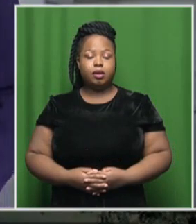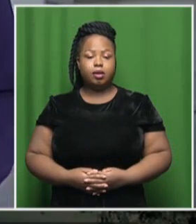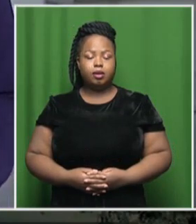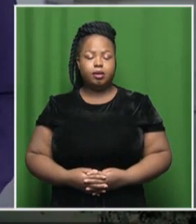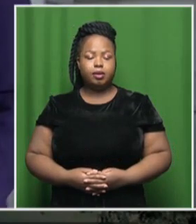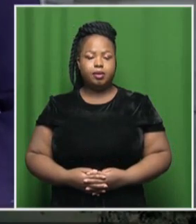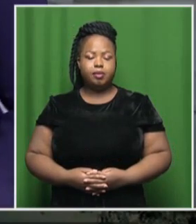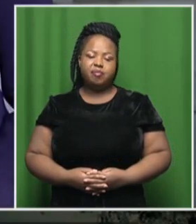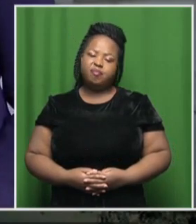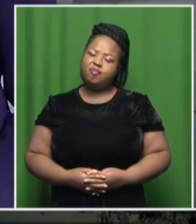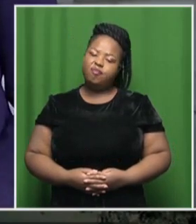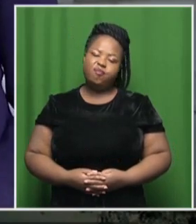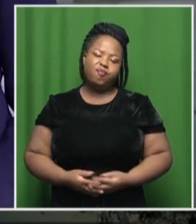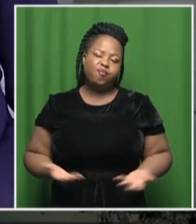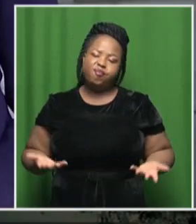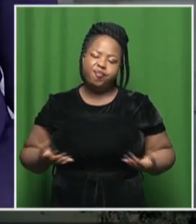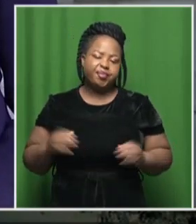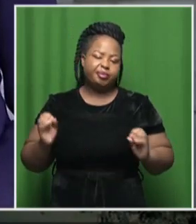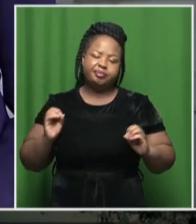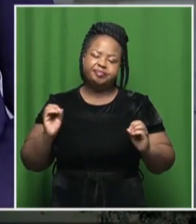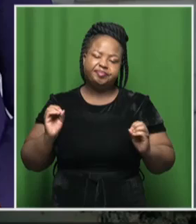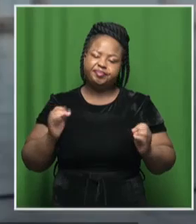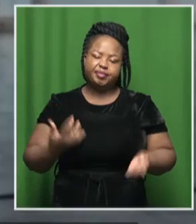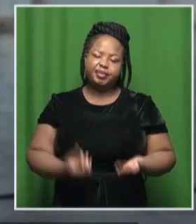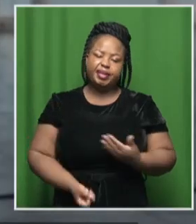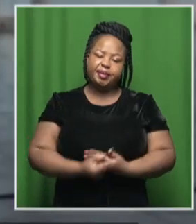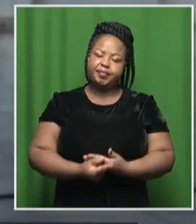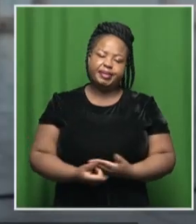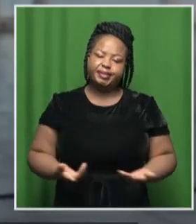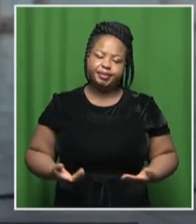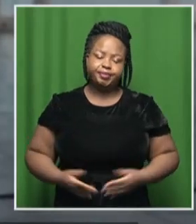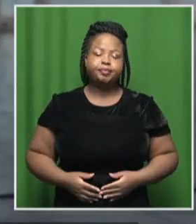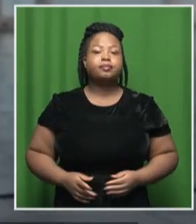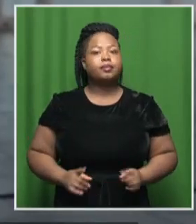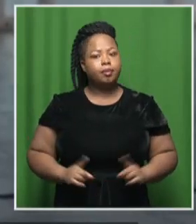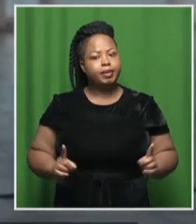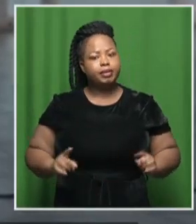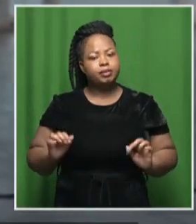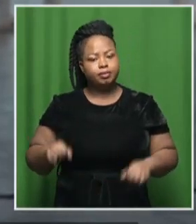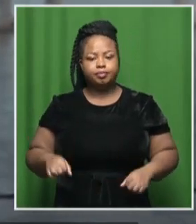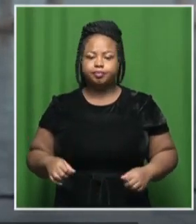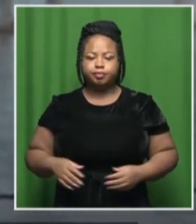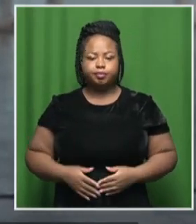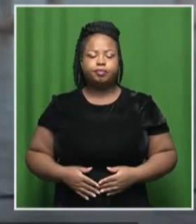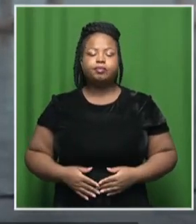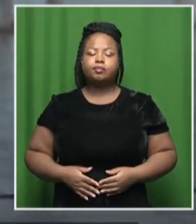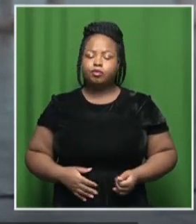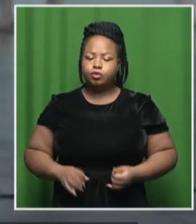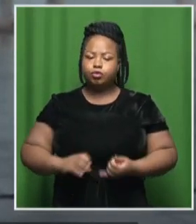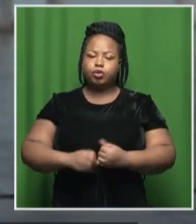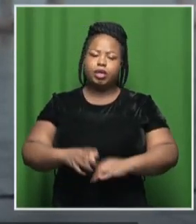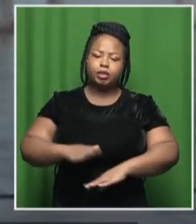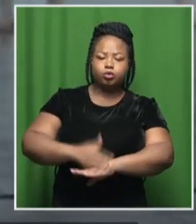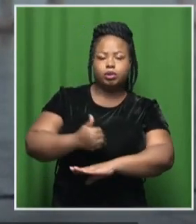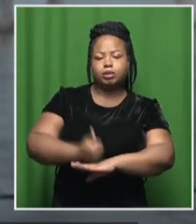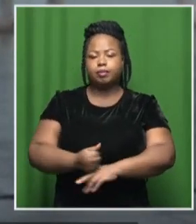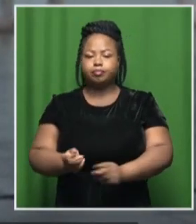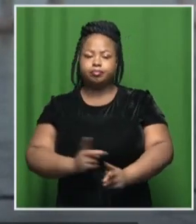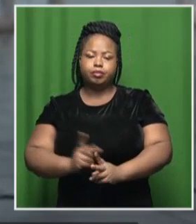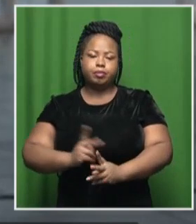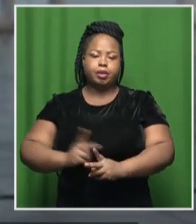Sakina, not too much happening since you last spoke to us, but obviously it's all about setting things up, getting things